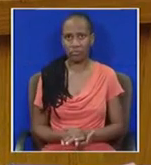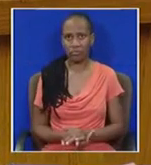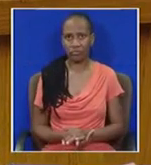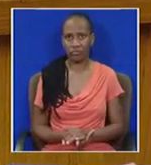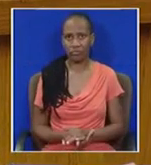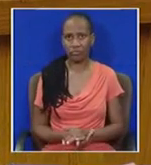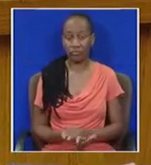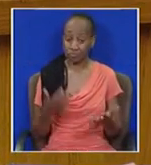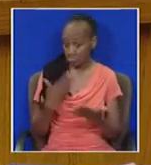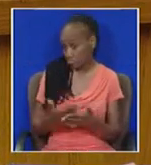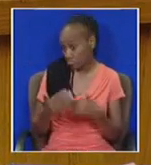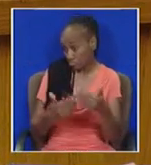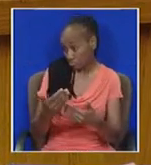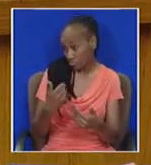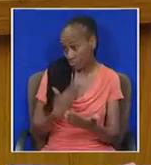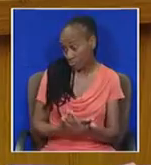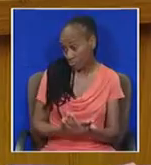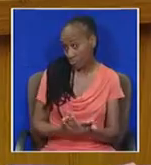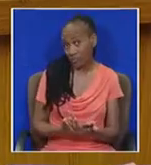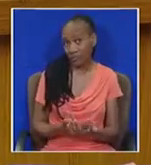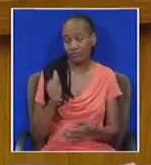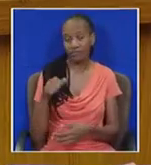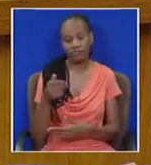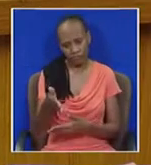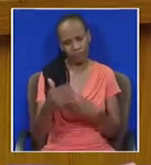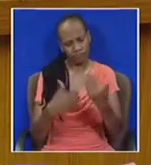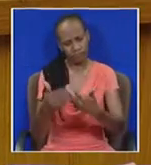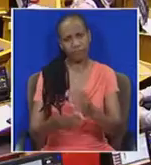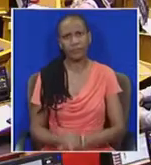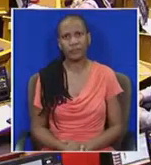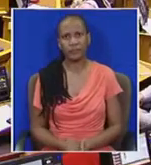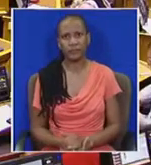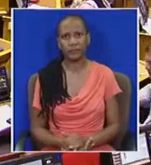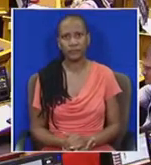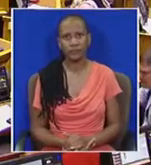Shall I continue? Please Chair? proceed, Honorable Minister.